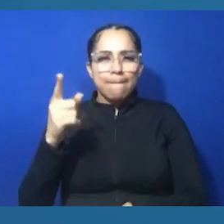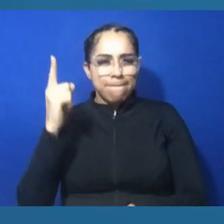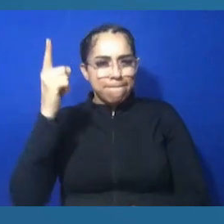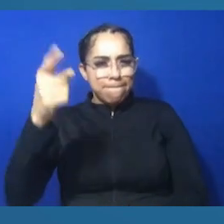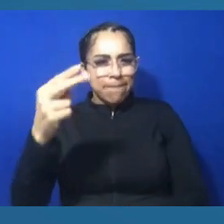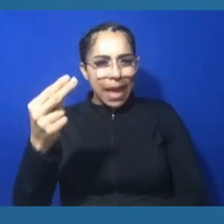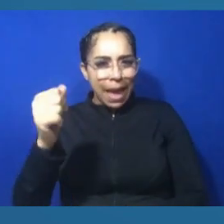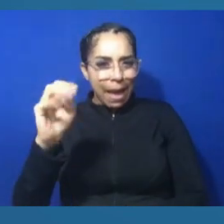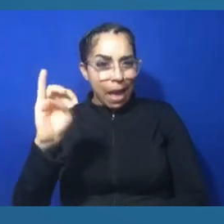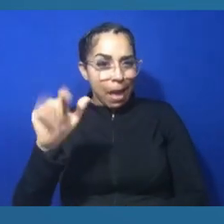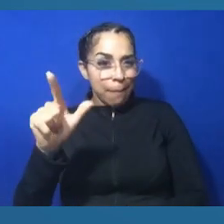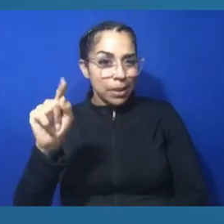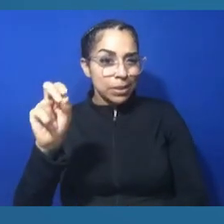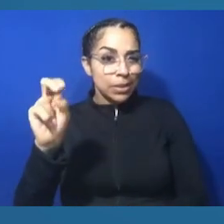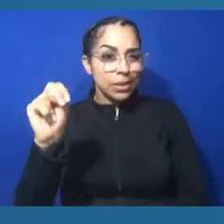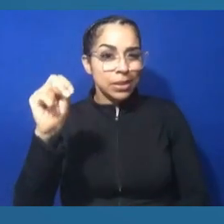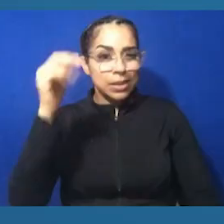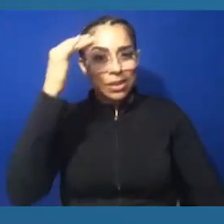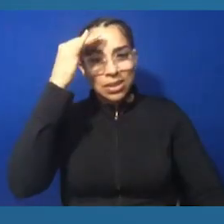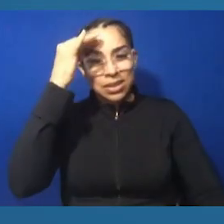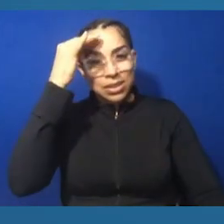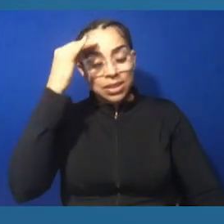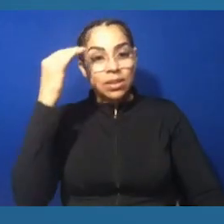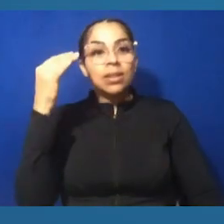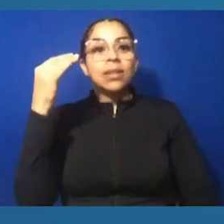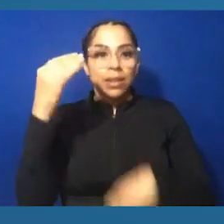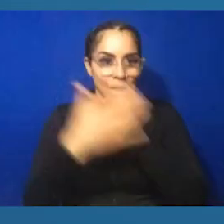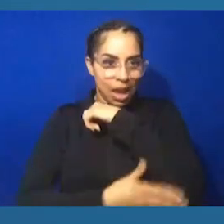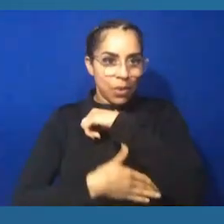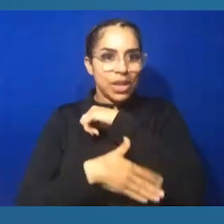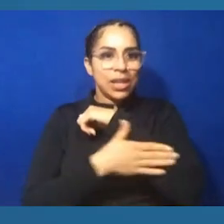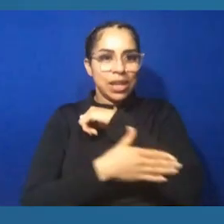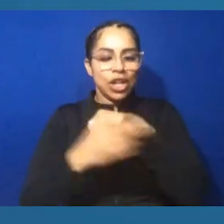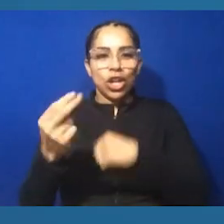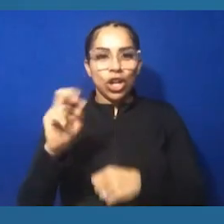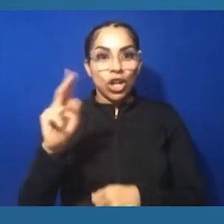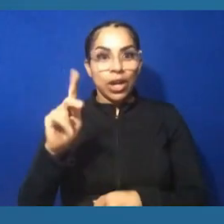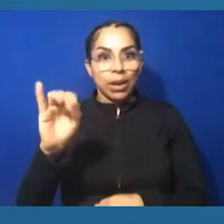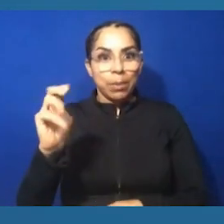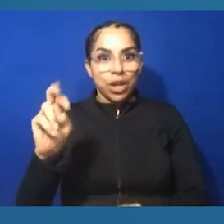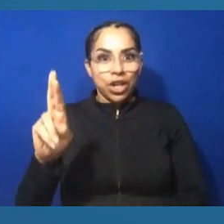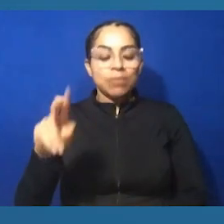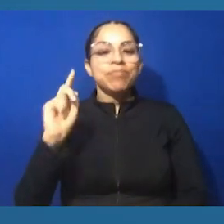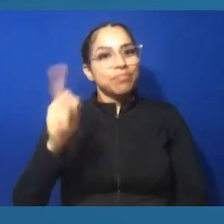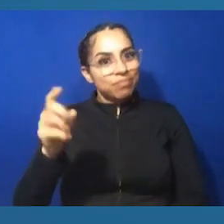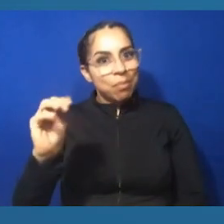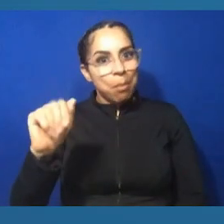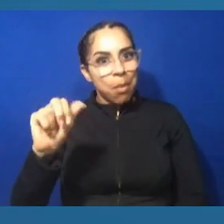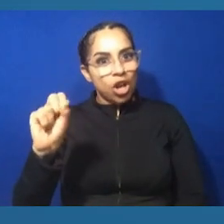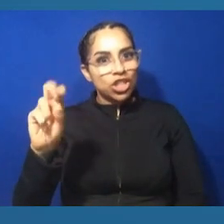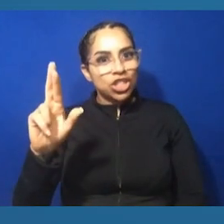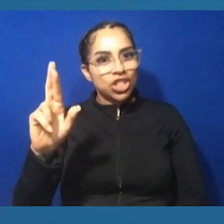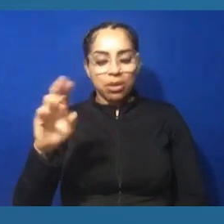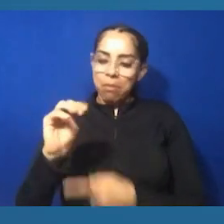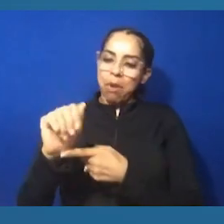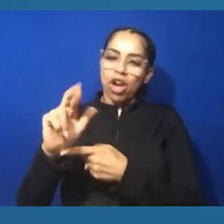Hamilton County is Marcia King Perdue. By the way, Governor, she's still the only part-time DA in the state of